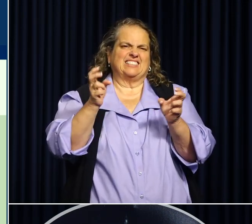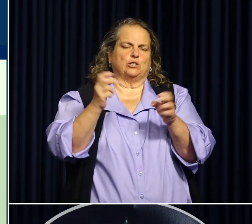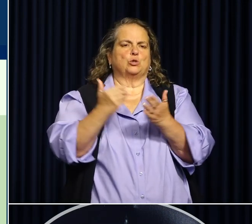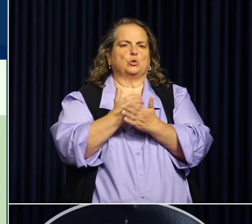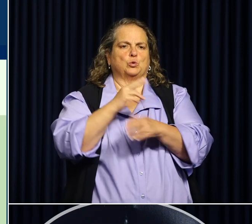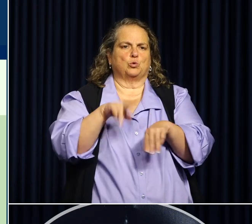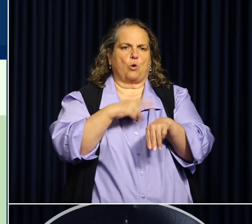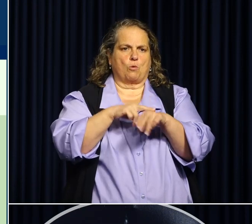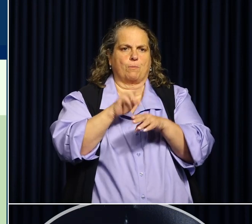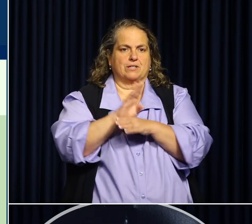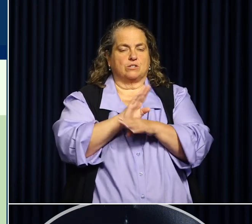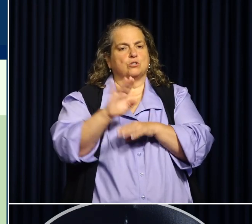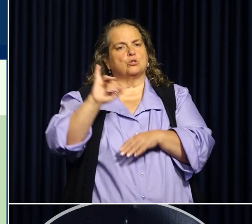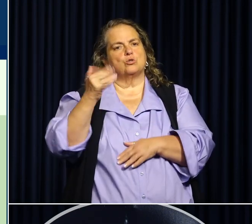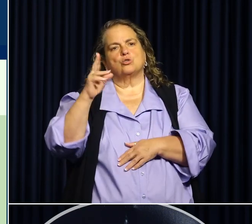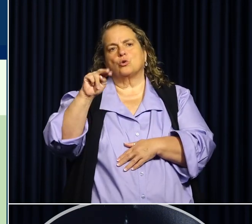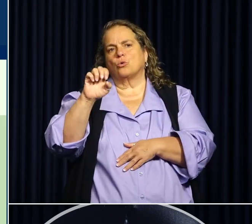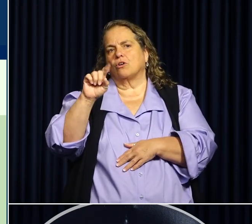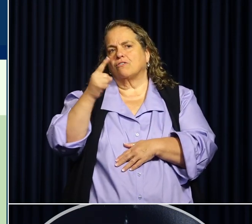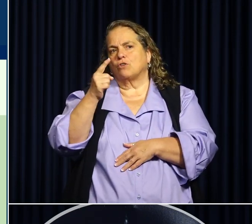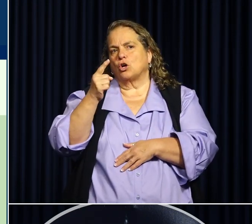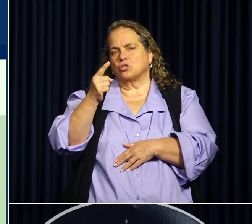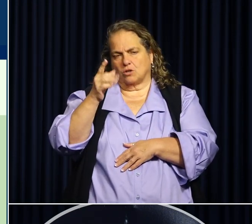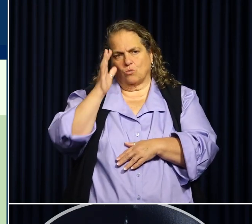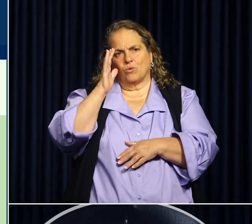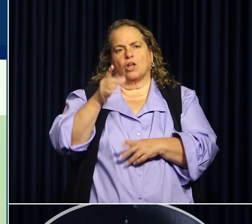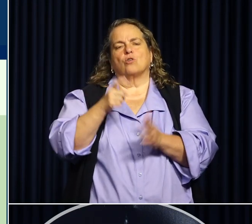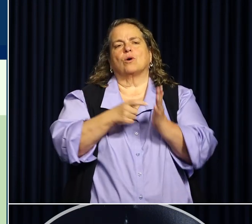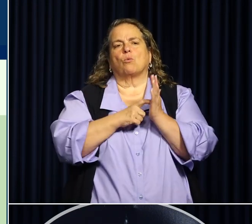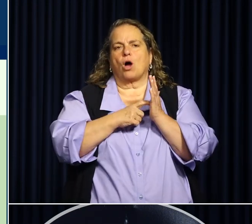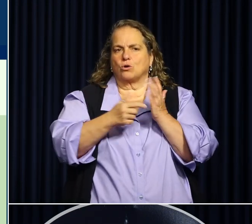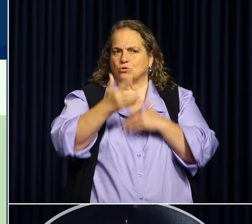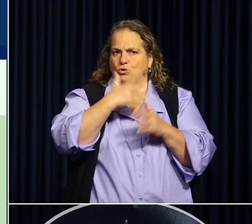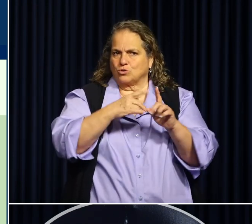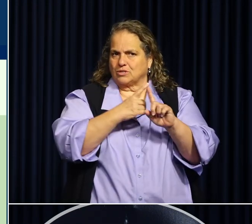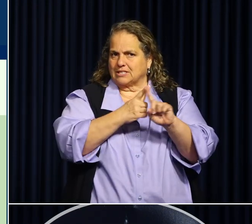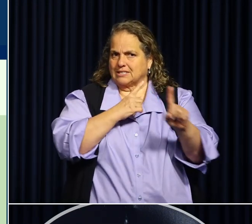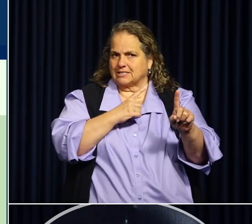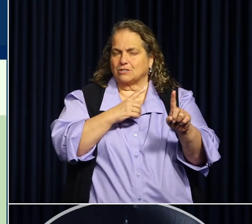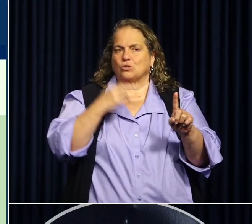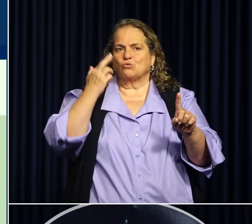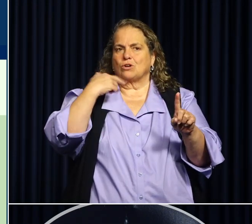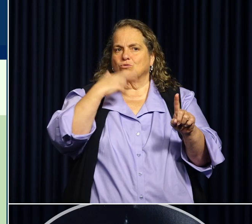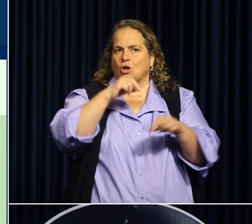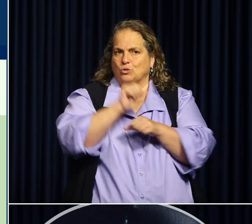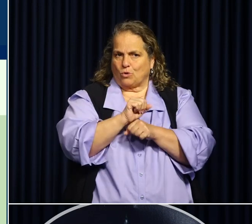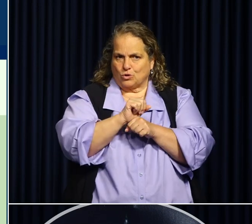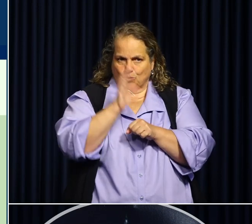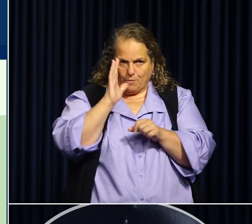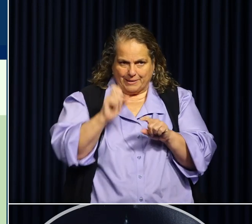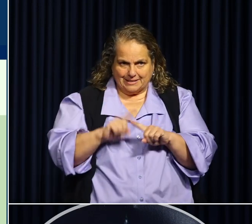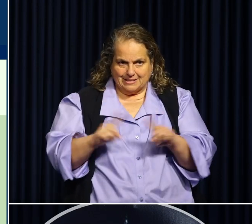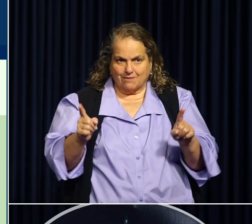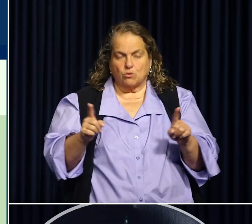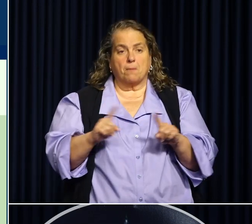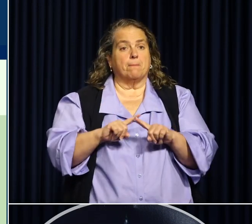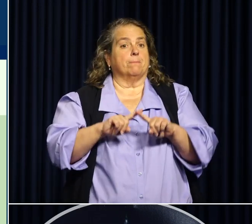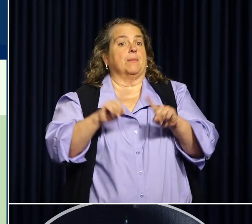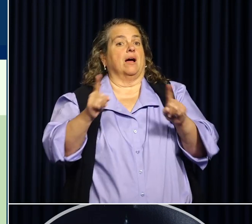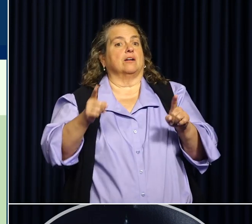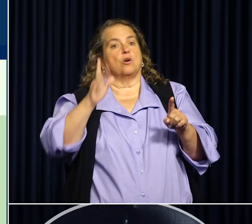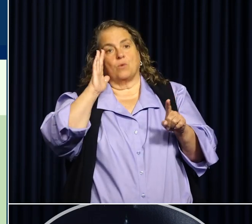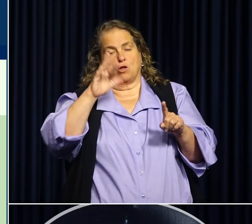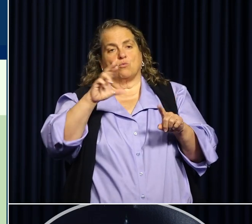business. It's going to be required social distancing at each of these. The way the restaurants work will be different, but they will